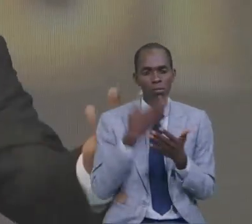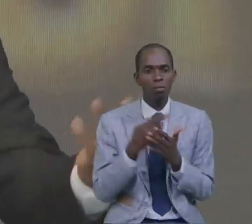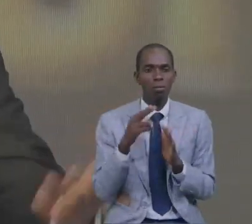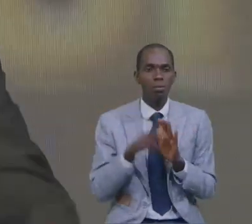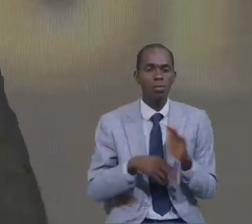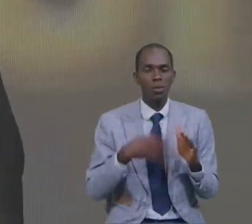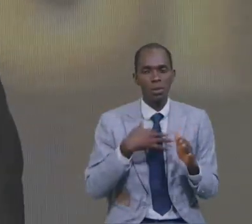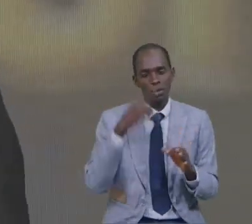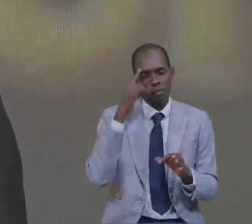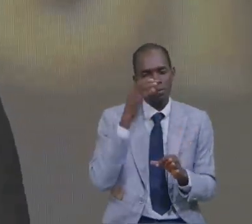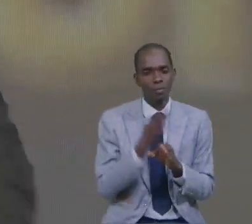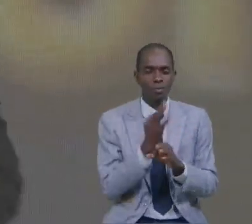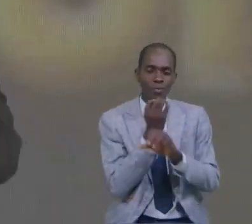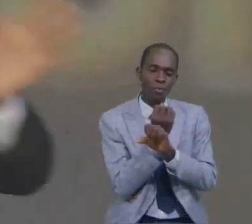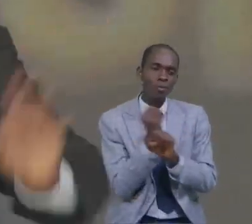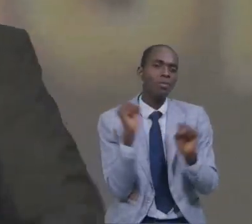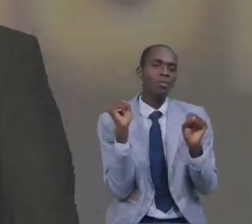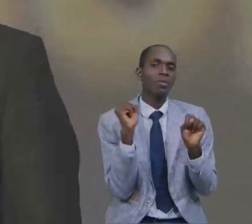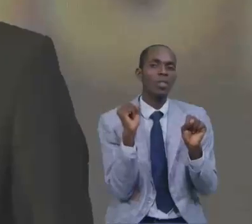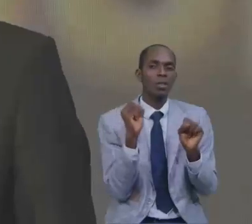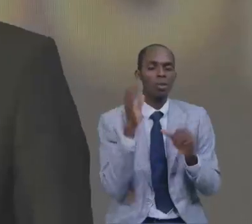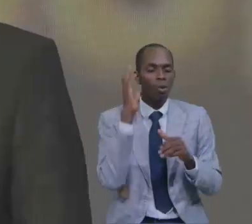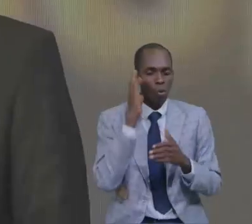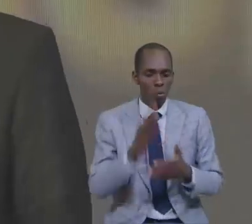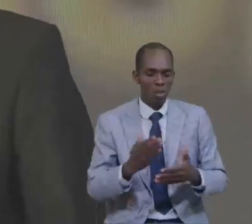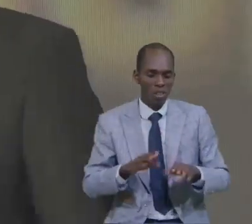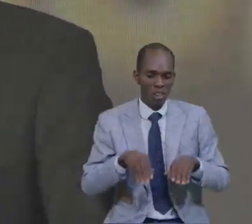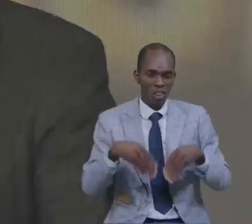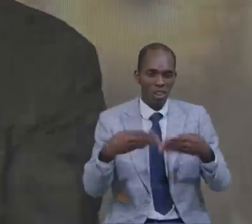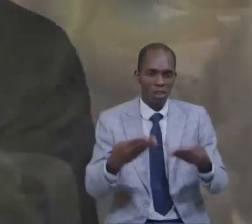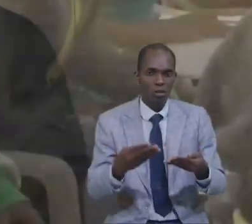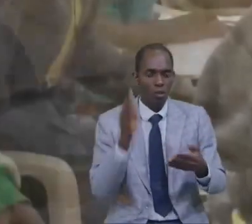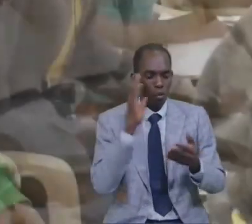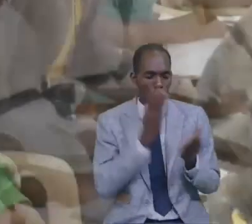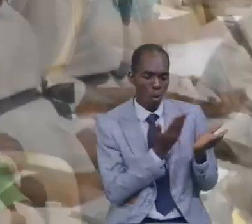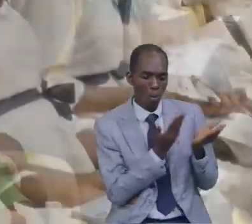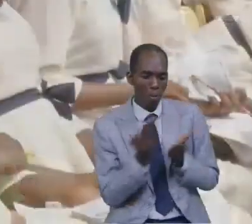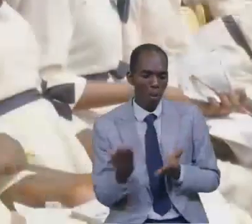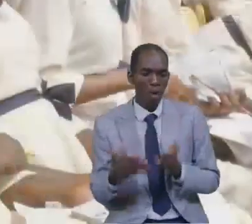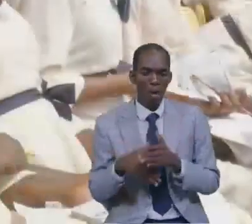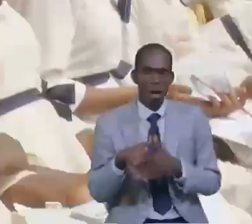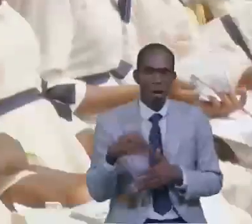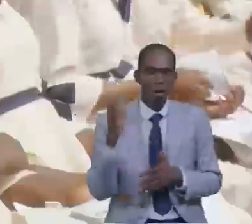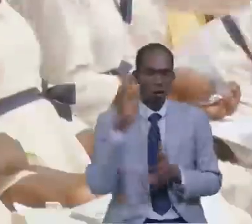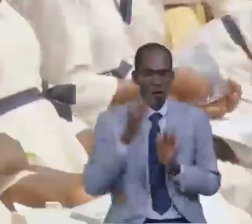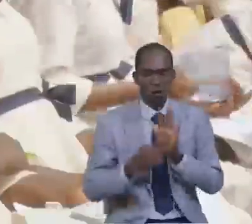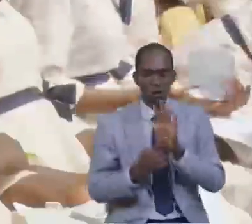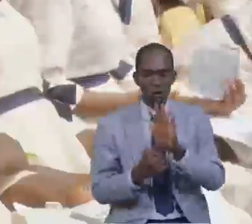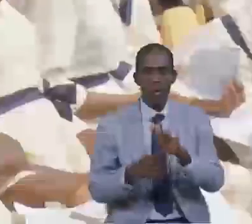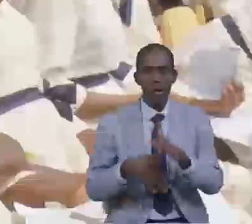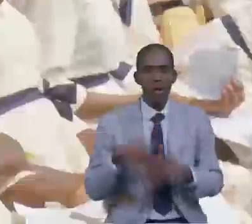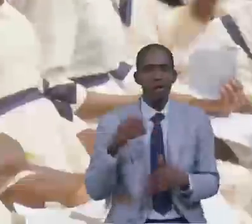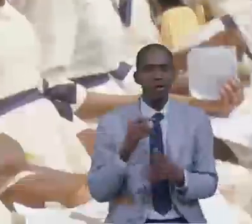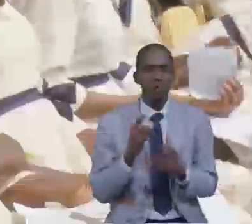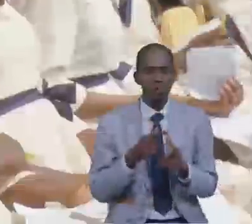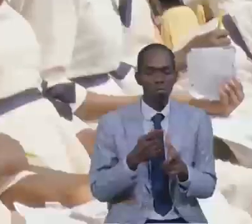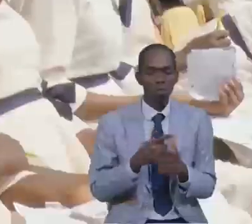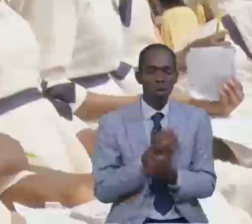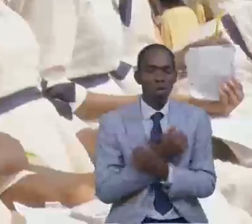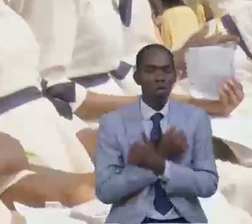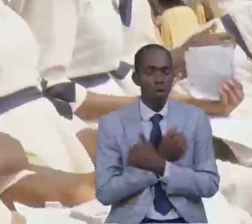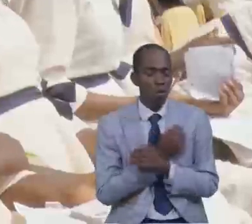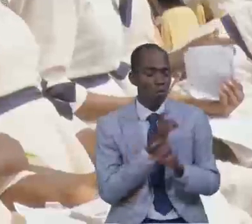life. Love, hatred is gone. Joy, being gloomy at every